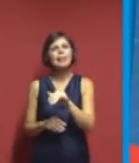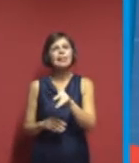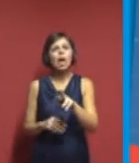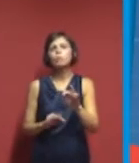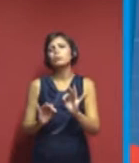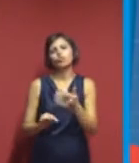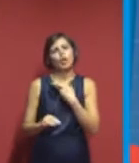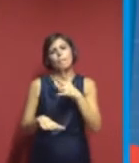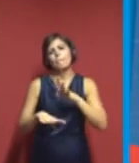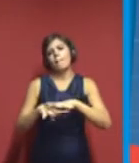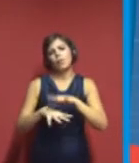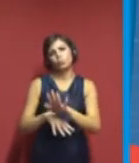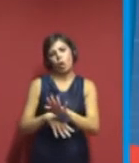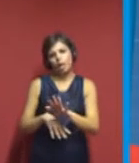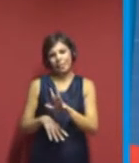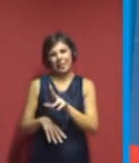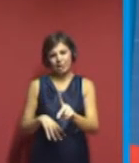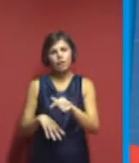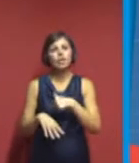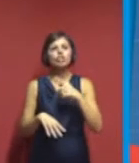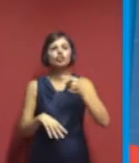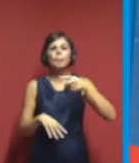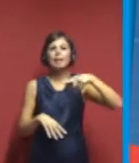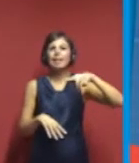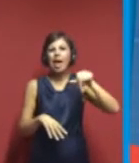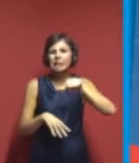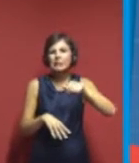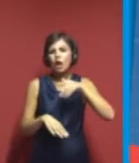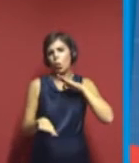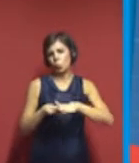Using GPS coordinates and particle